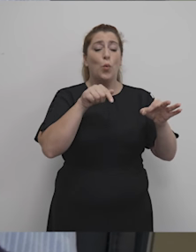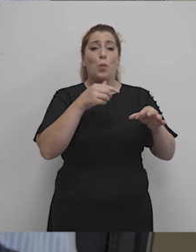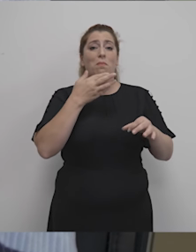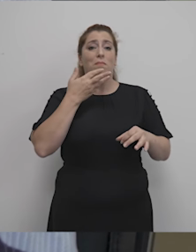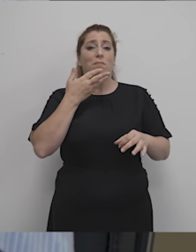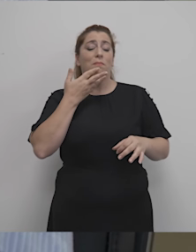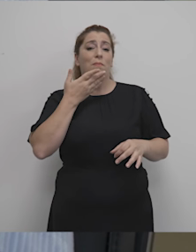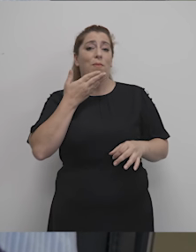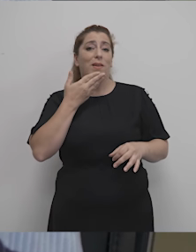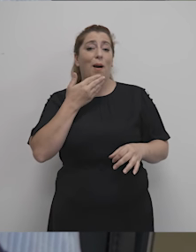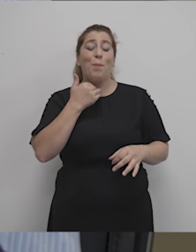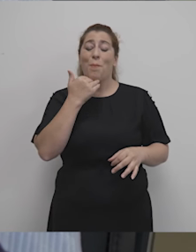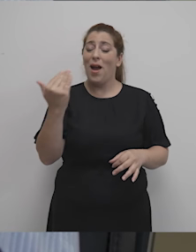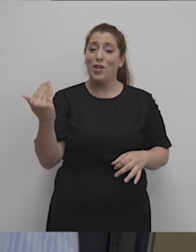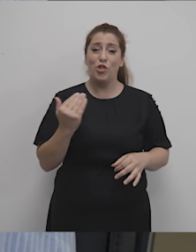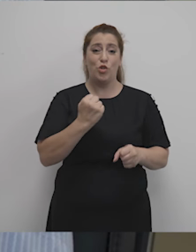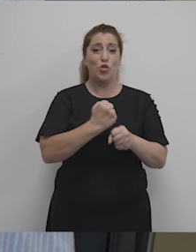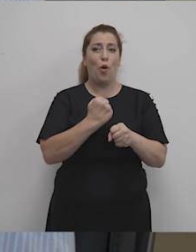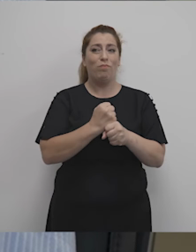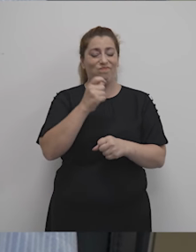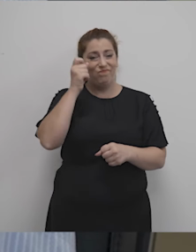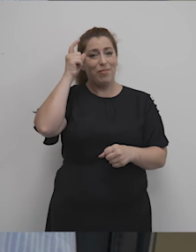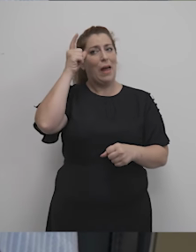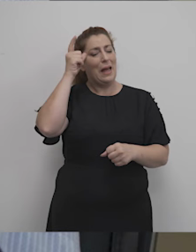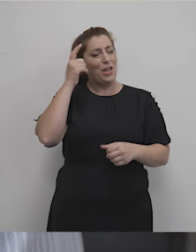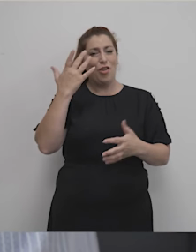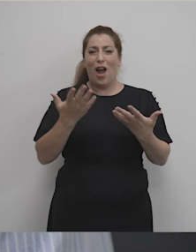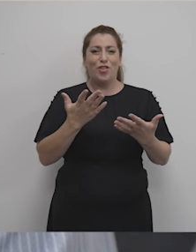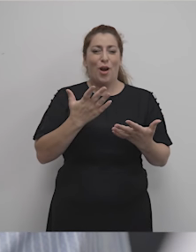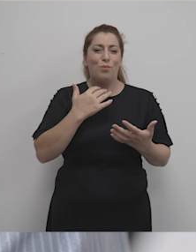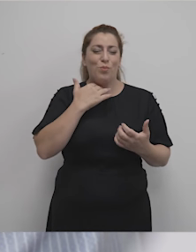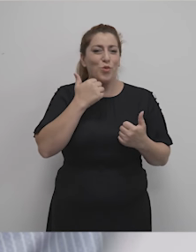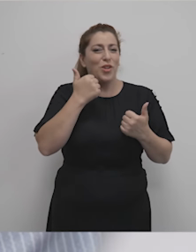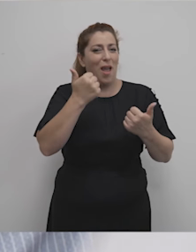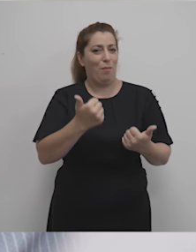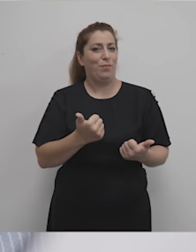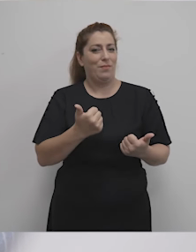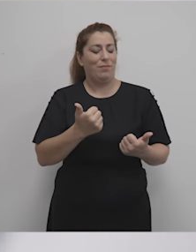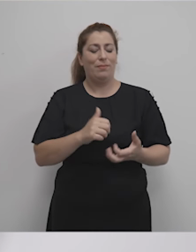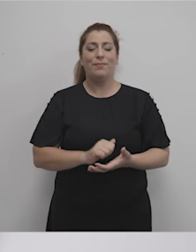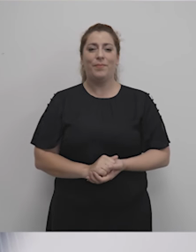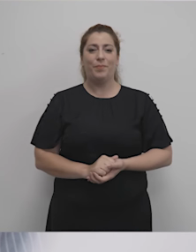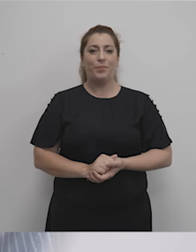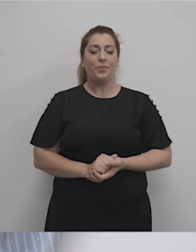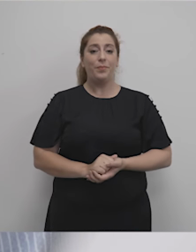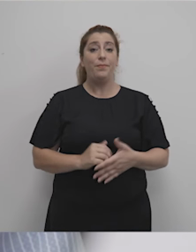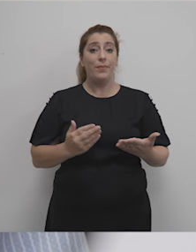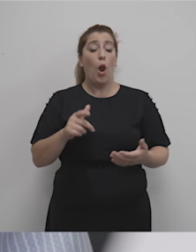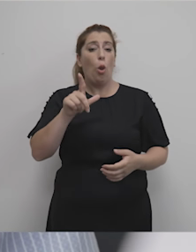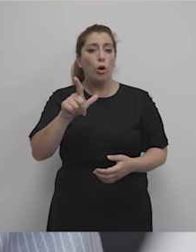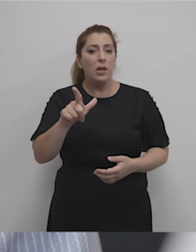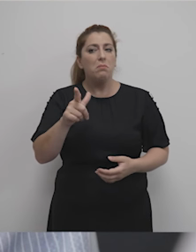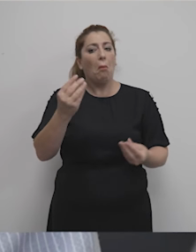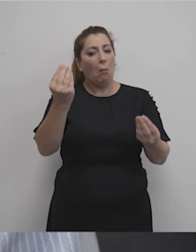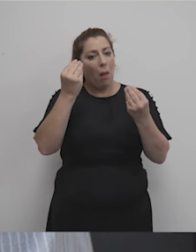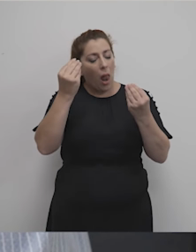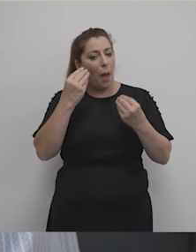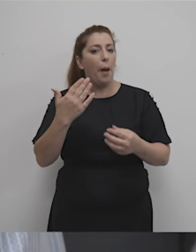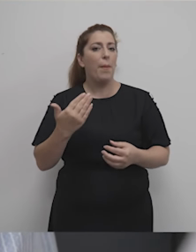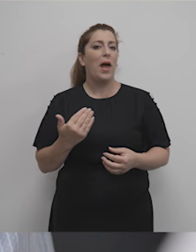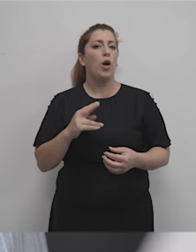ix-xogħol mingħajra tinħass id-differenza meta ma tkunx għedha u hija persuna li kapaċi titgħallem, tintegra